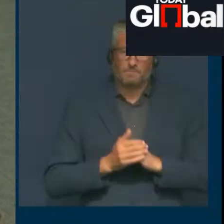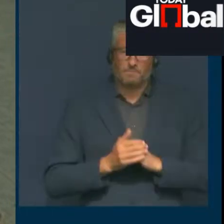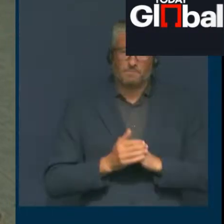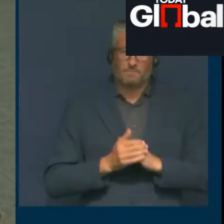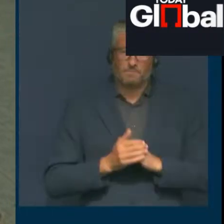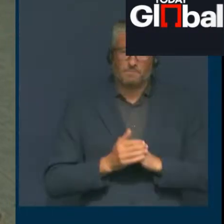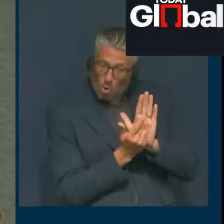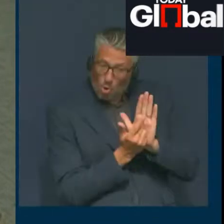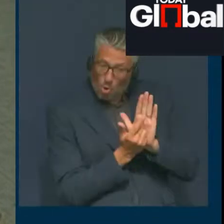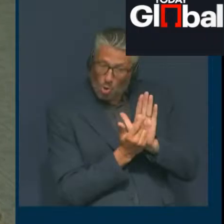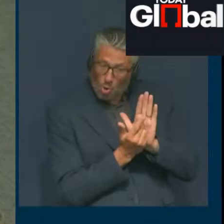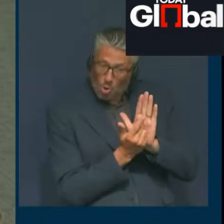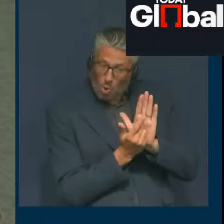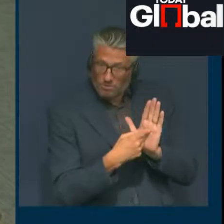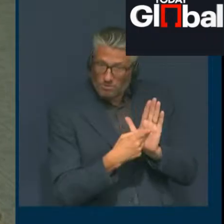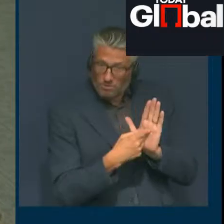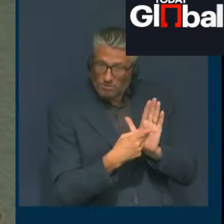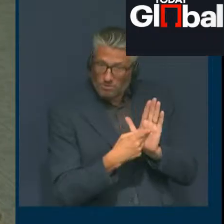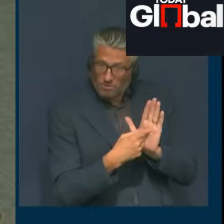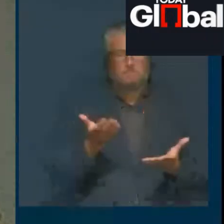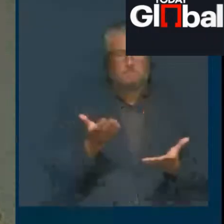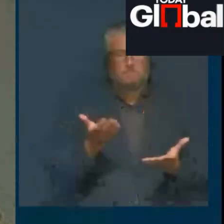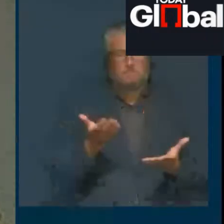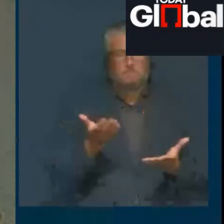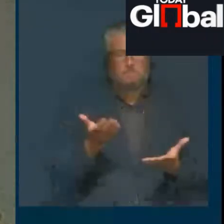citizens or residents, and they